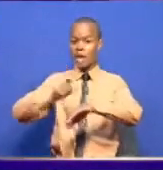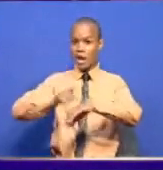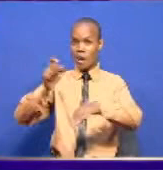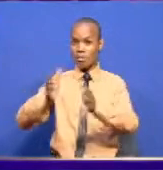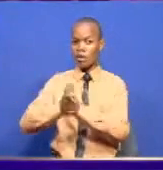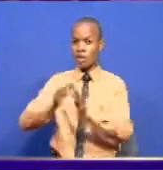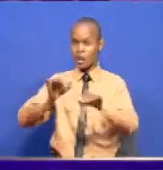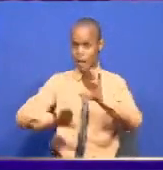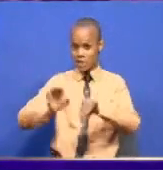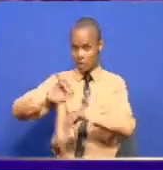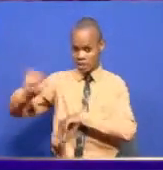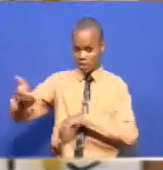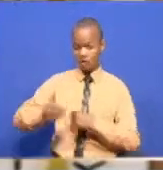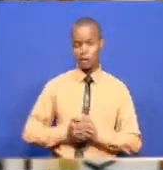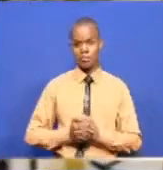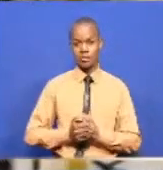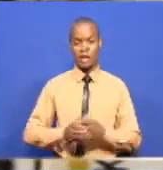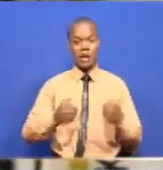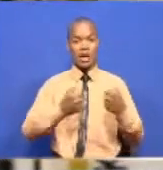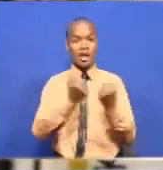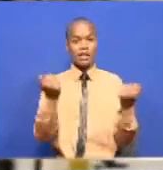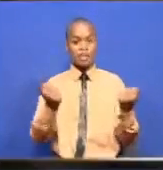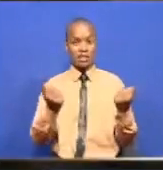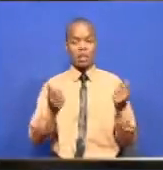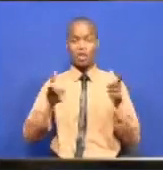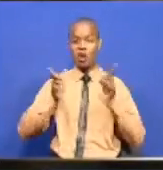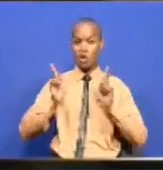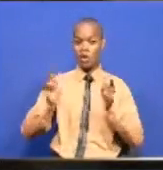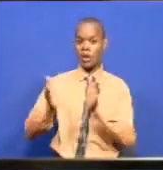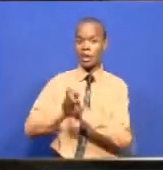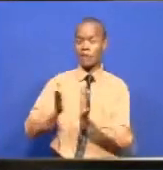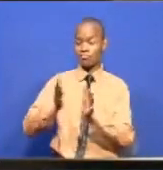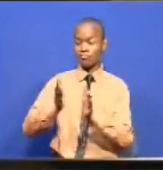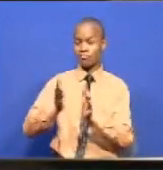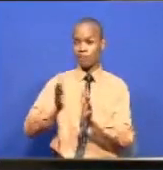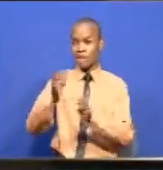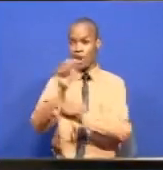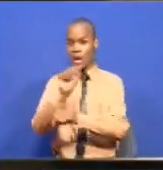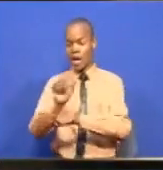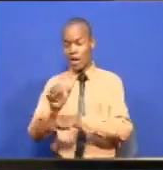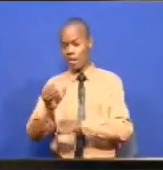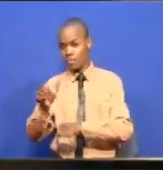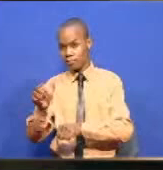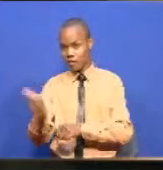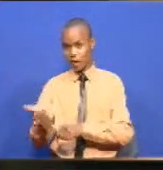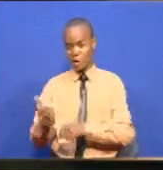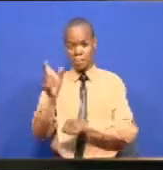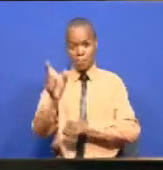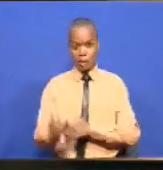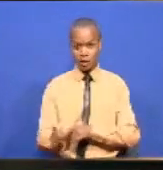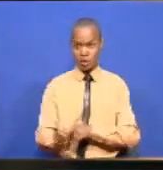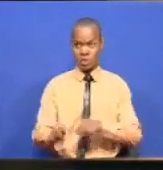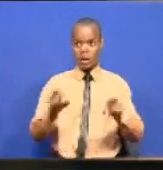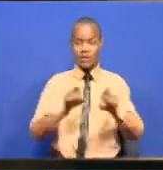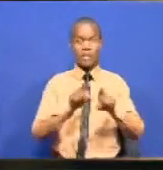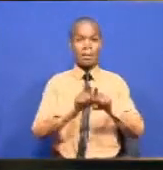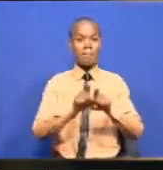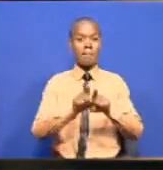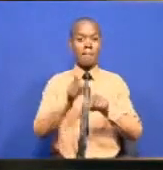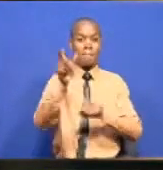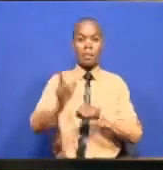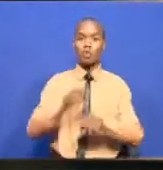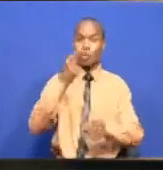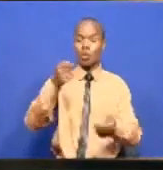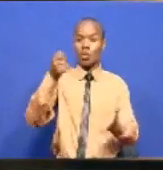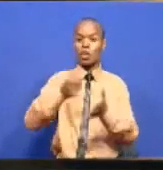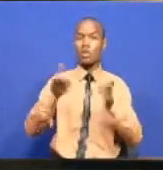The accident involved a lorry and a personal car. According to Franklin Mbae, who was in the lorry, the injured were rushed